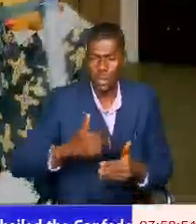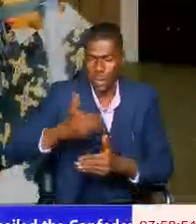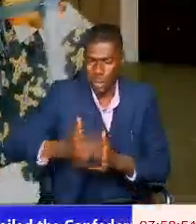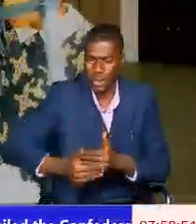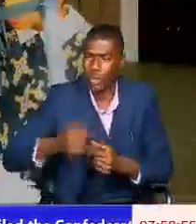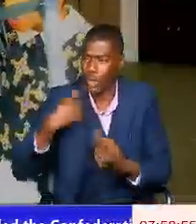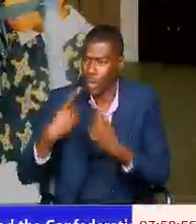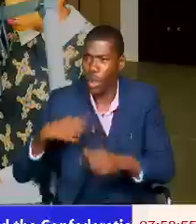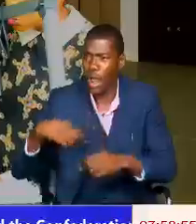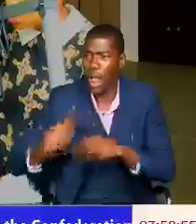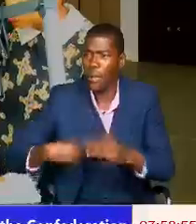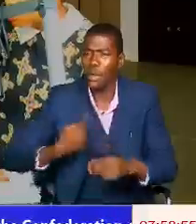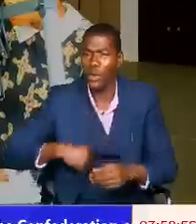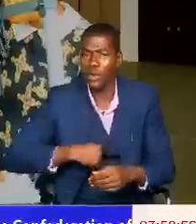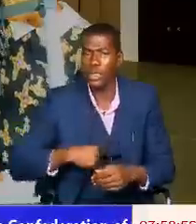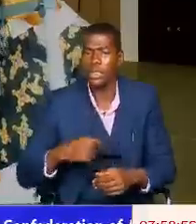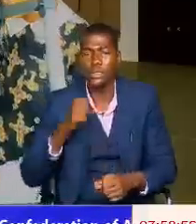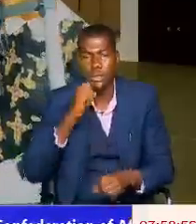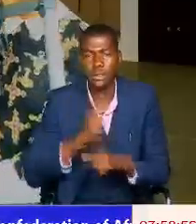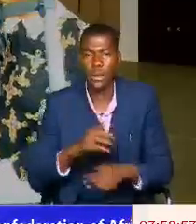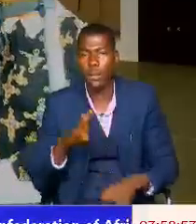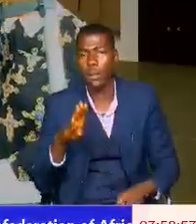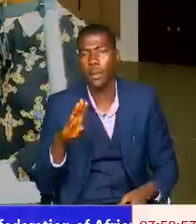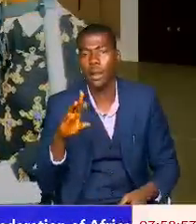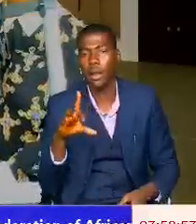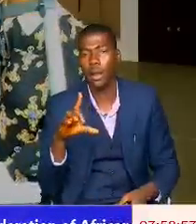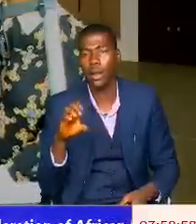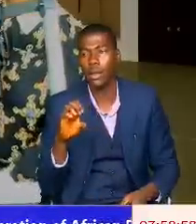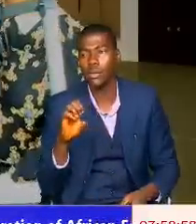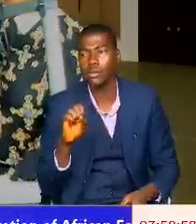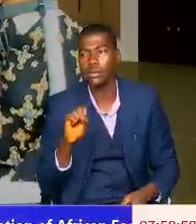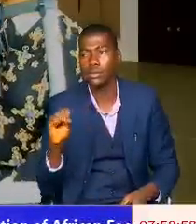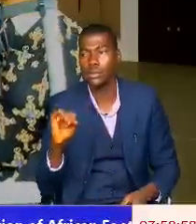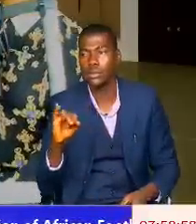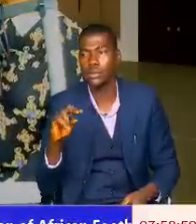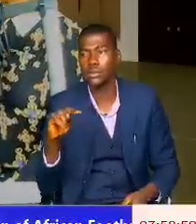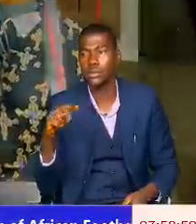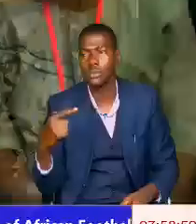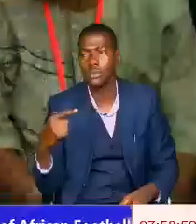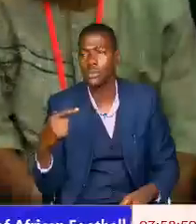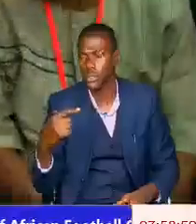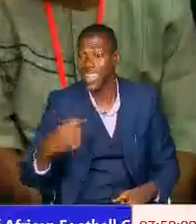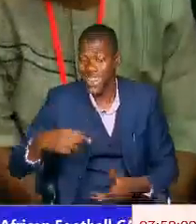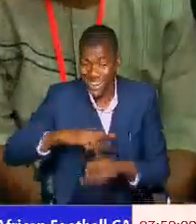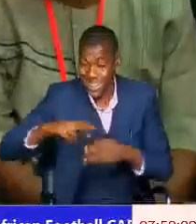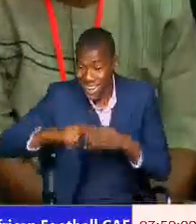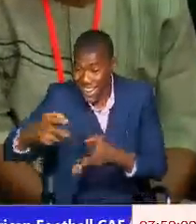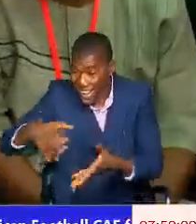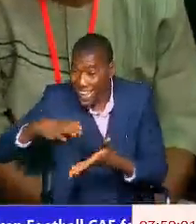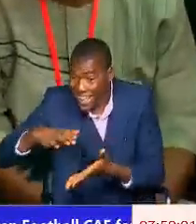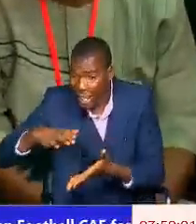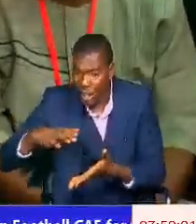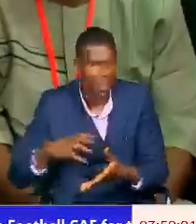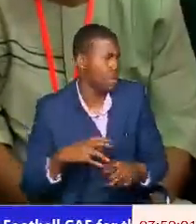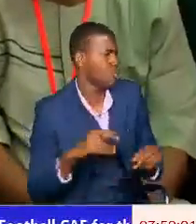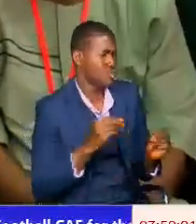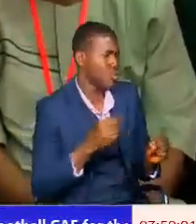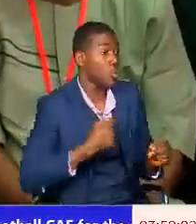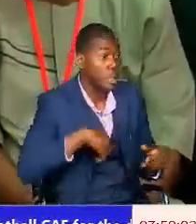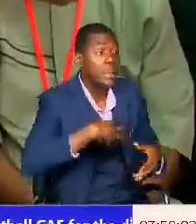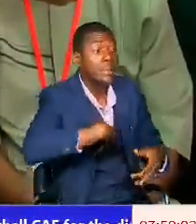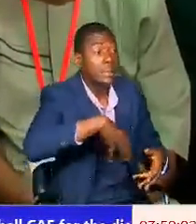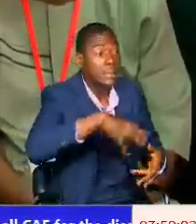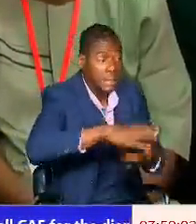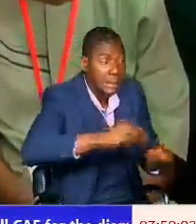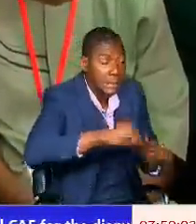they don't yes. Receive the results. Now, so you talk? I talk, say we carry body go Kaduna. Okay. National coordinator and a group of her team, we go